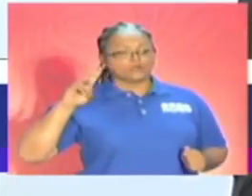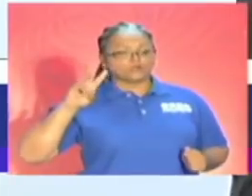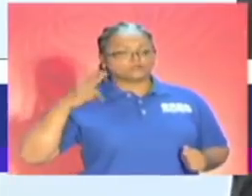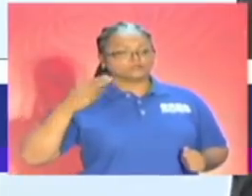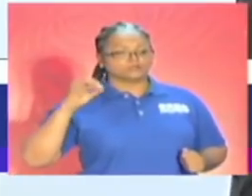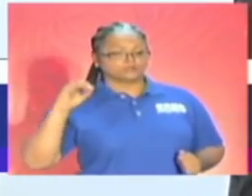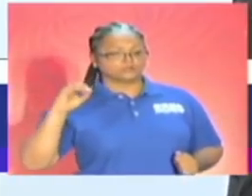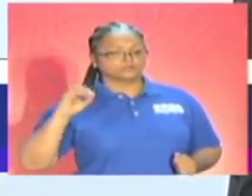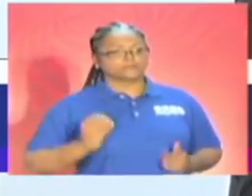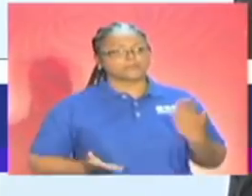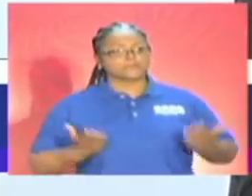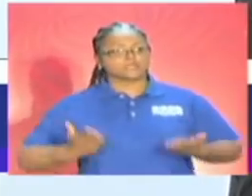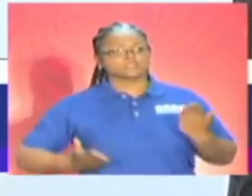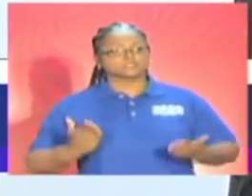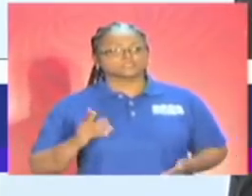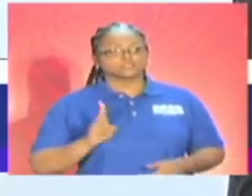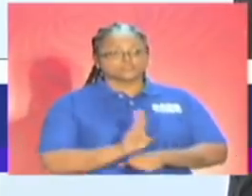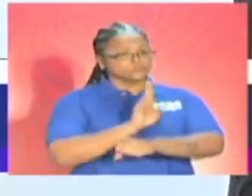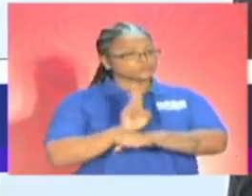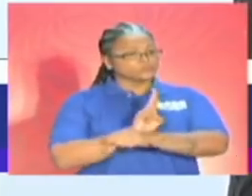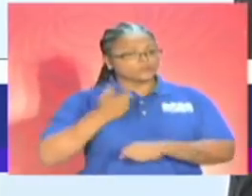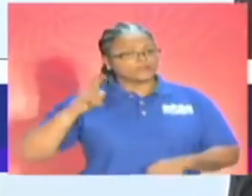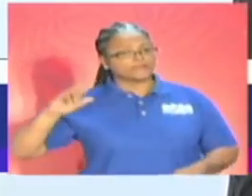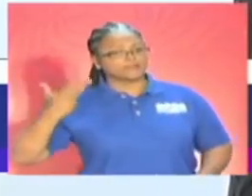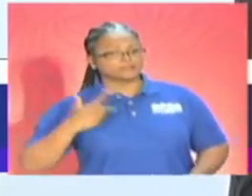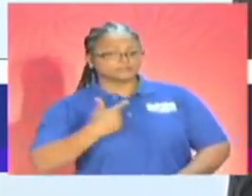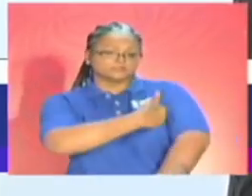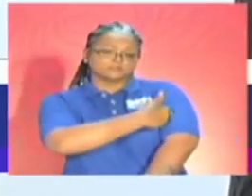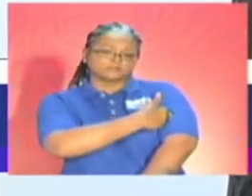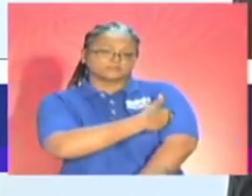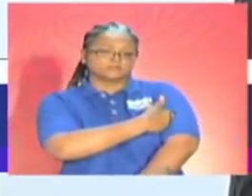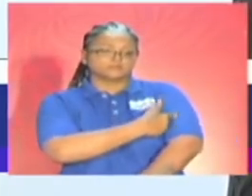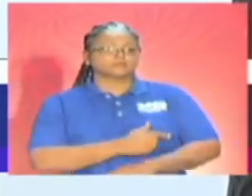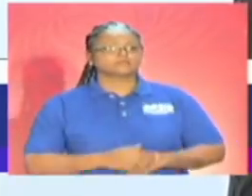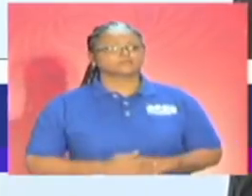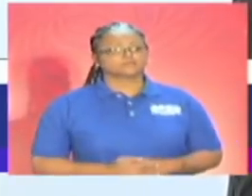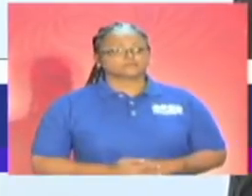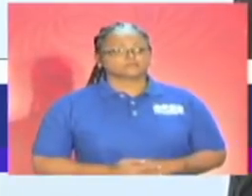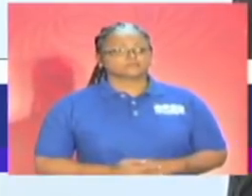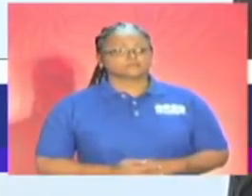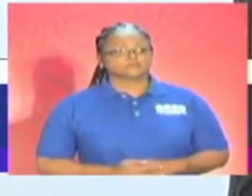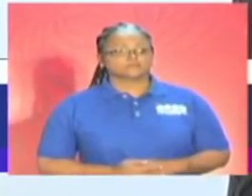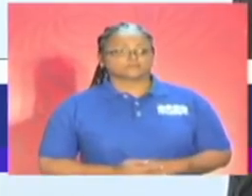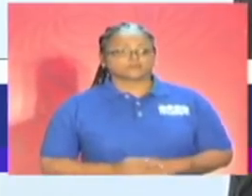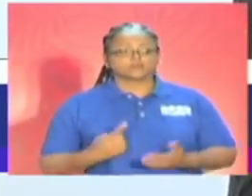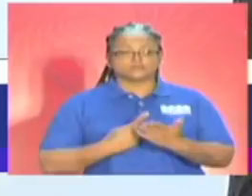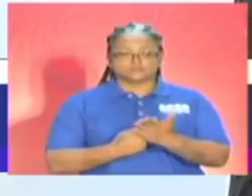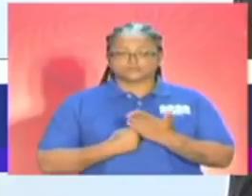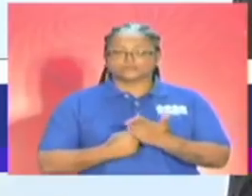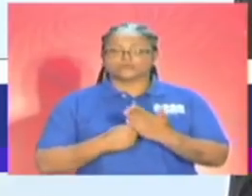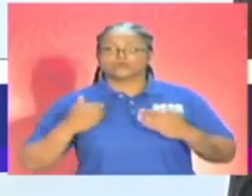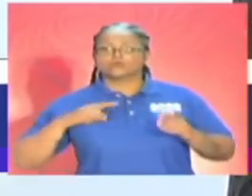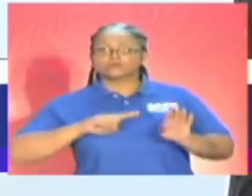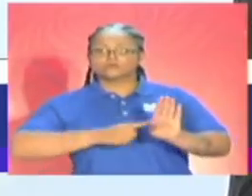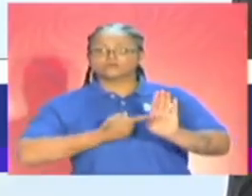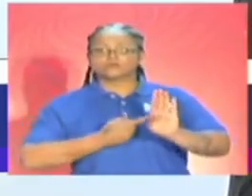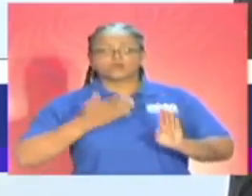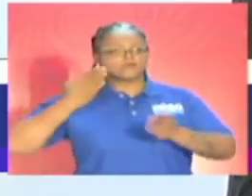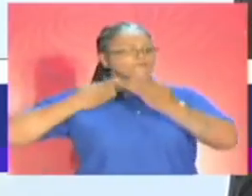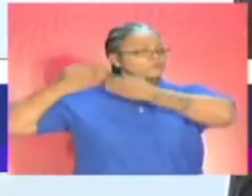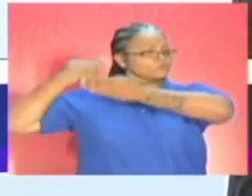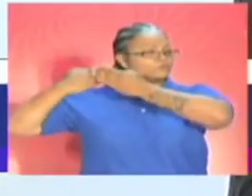right? There's the potential that, and we have spoken about this since the beginning, I think, the possibility of having